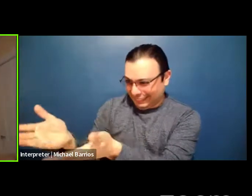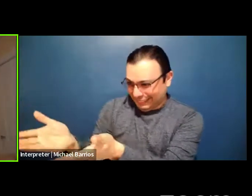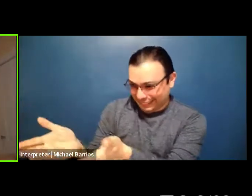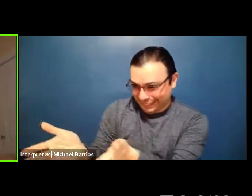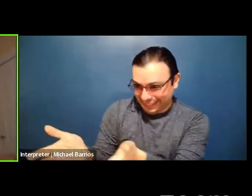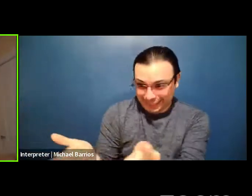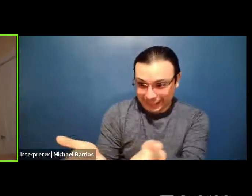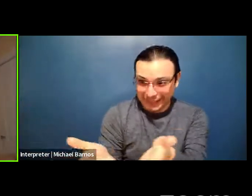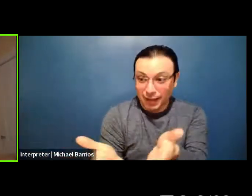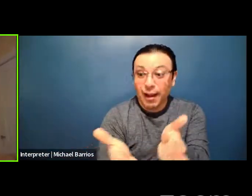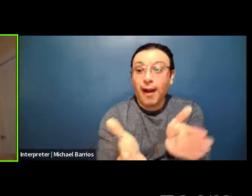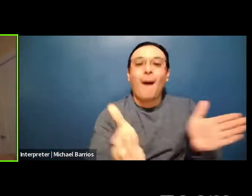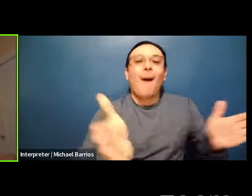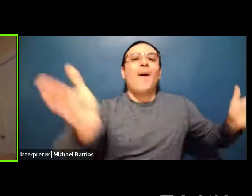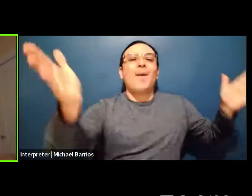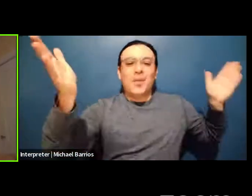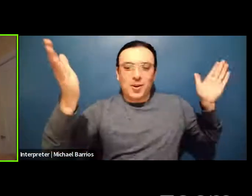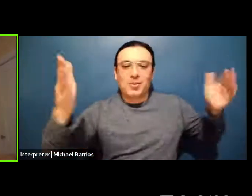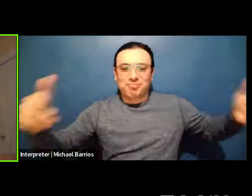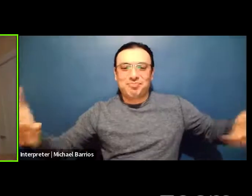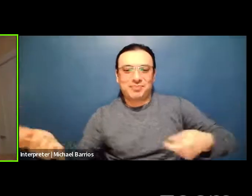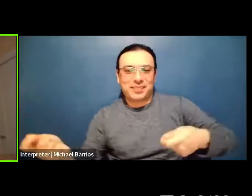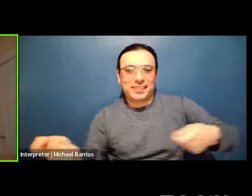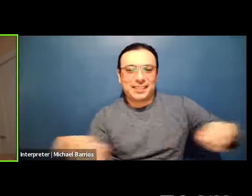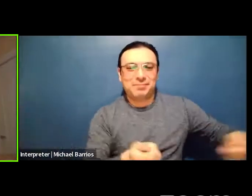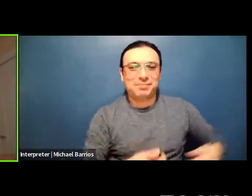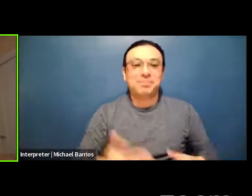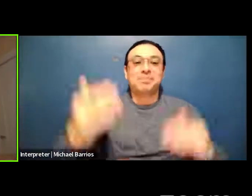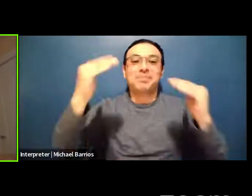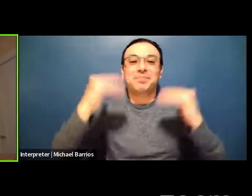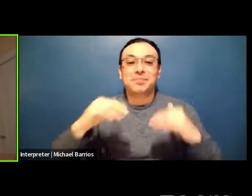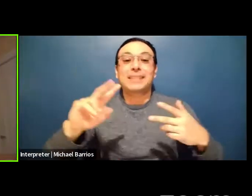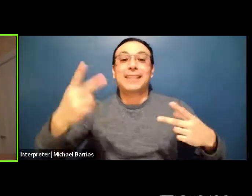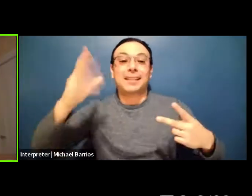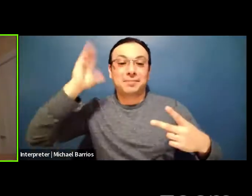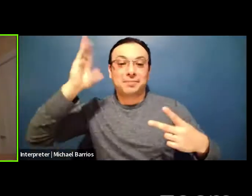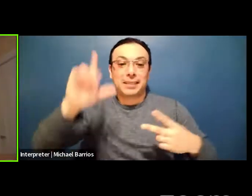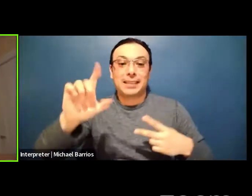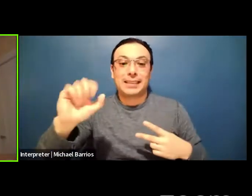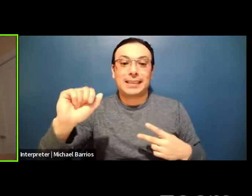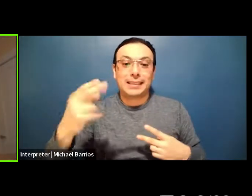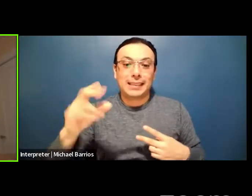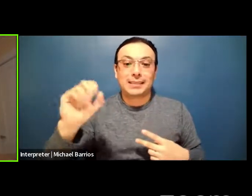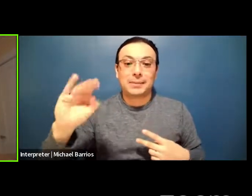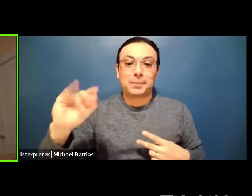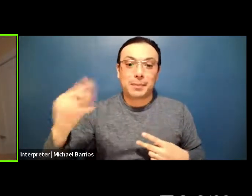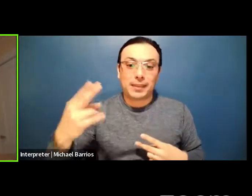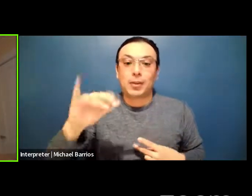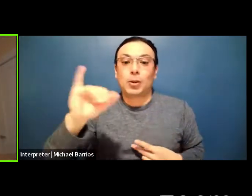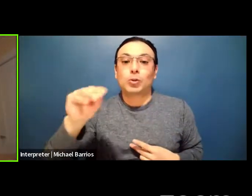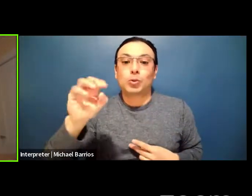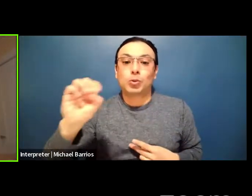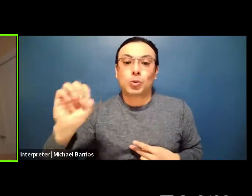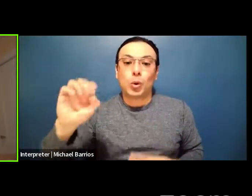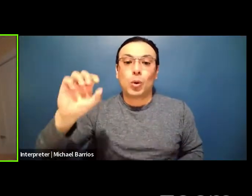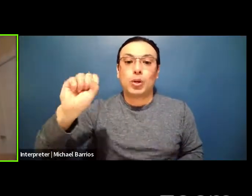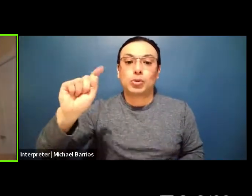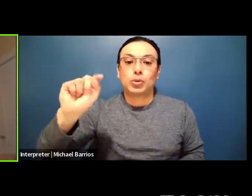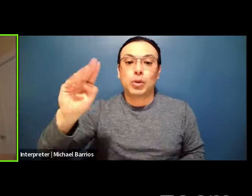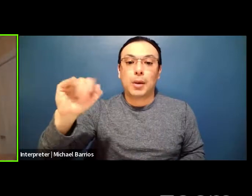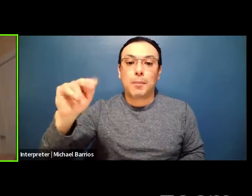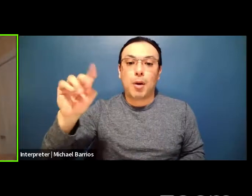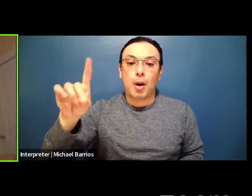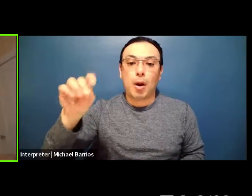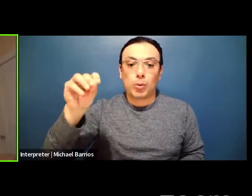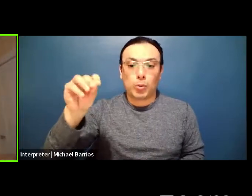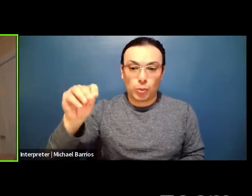The creators of our second presentation are Leah Smith and Joe Stramondo. Joe is a professor of philosophy and Leah is an activist. They